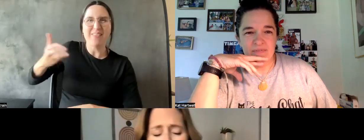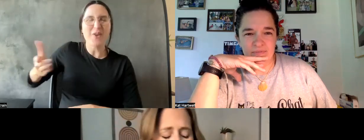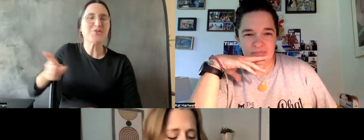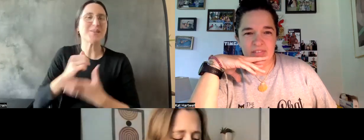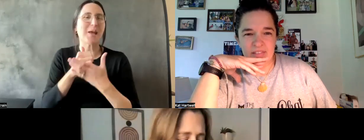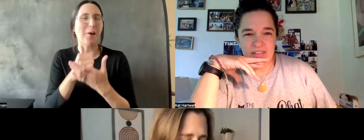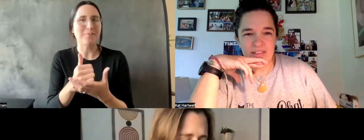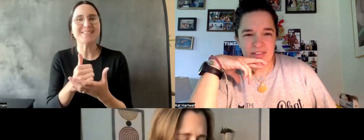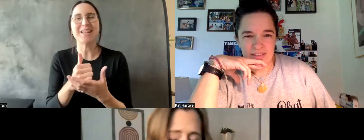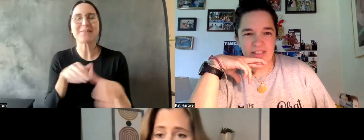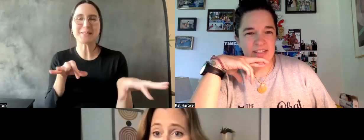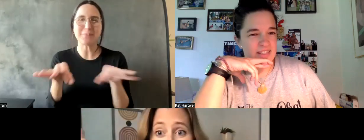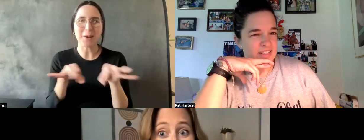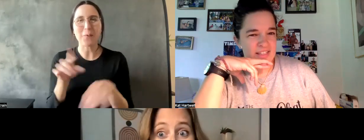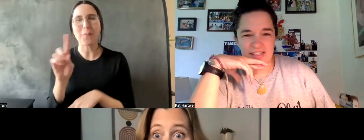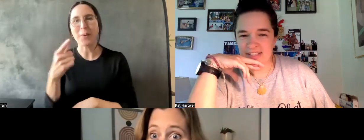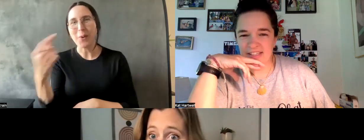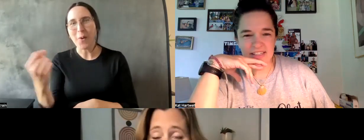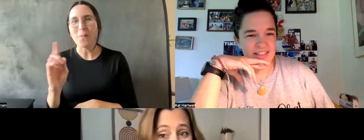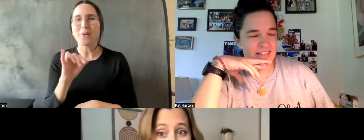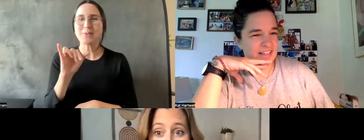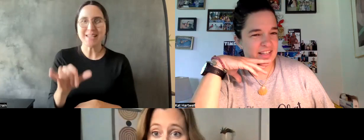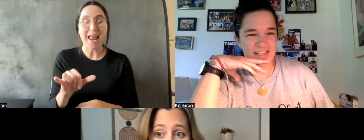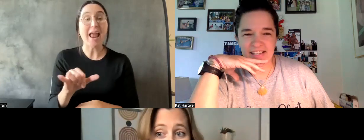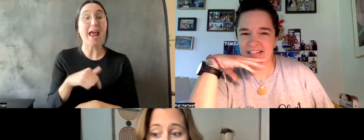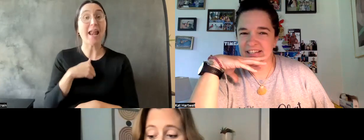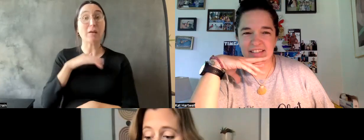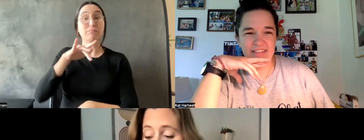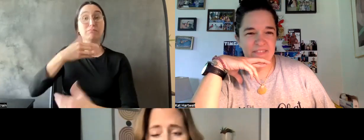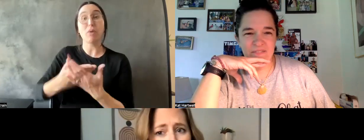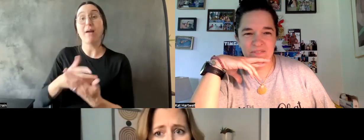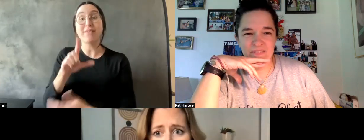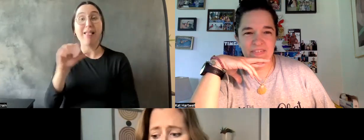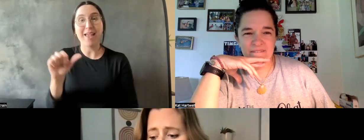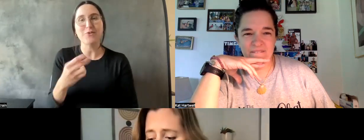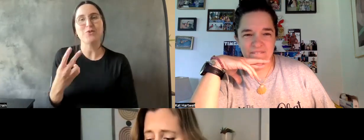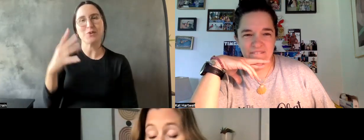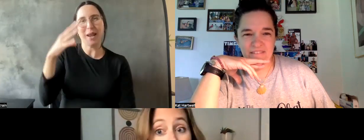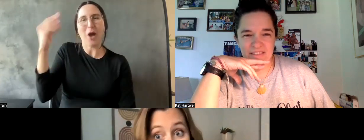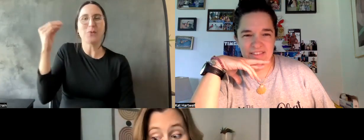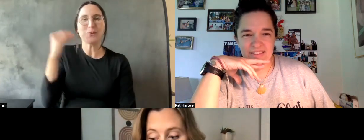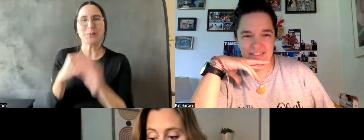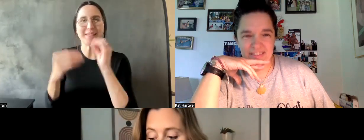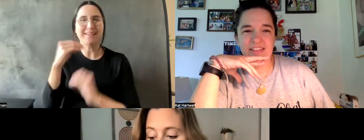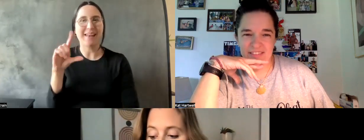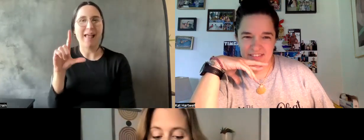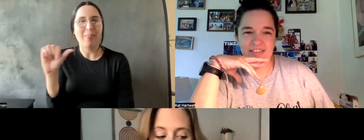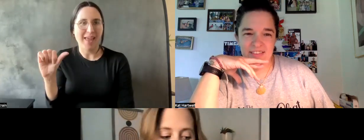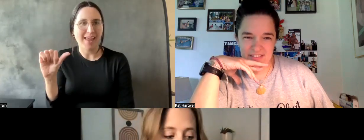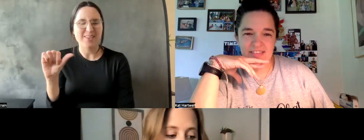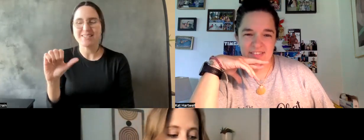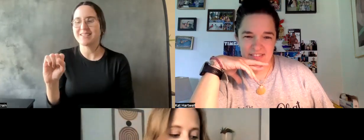she ended up taking me out to dinner at the Sunset Tower, which is a very famous little very old restaurant, right actually across from where I